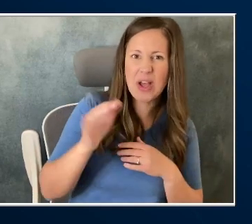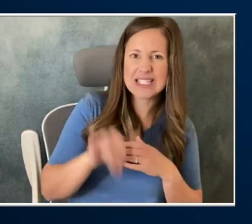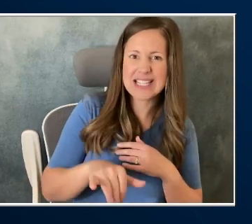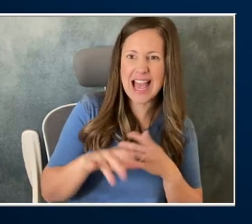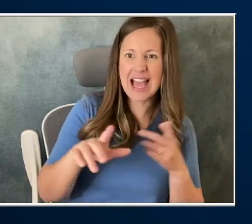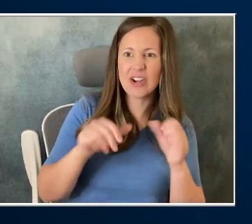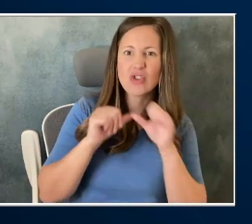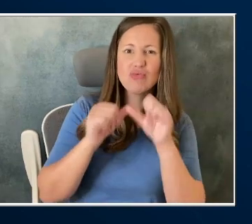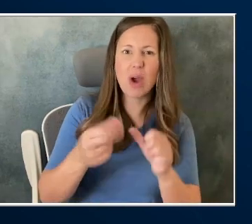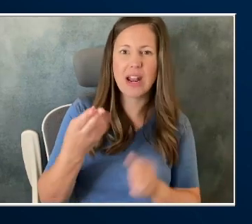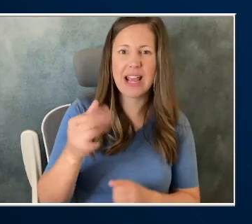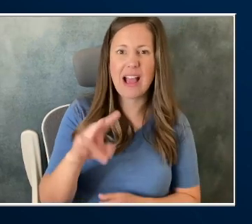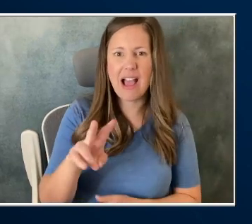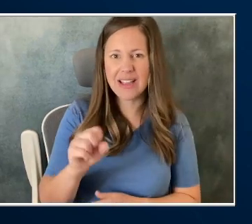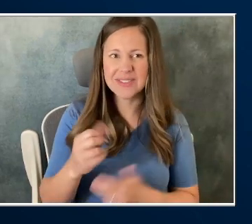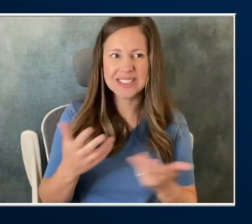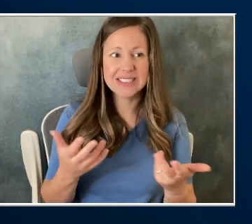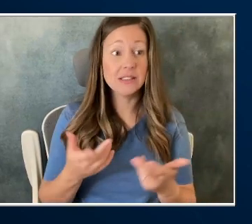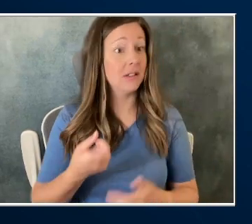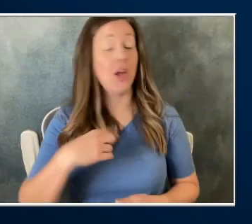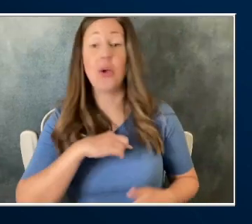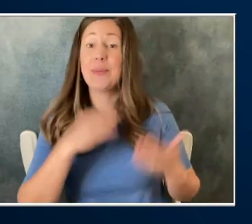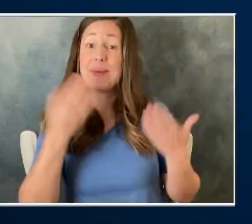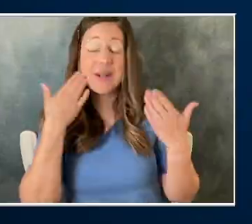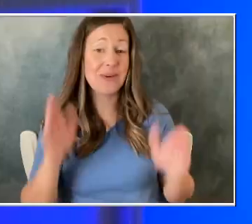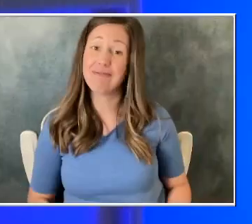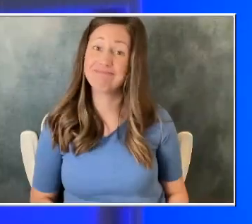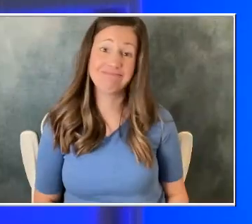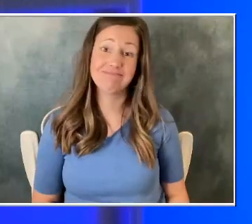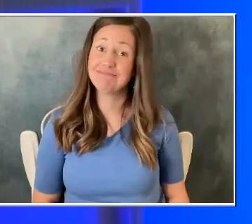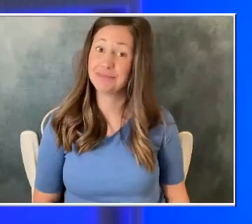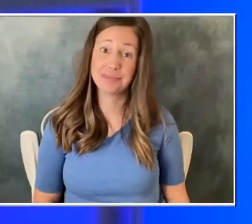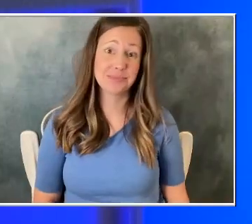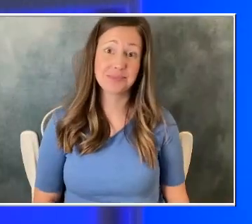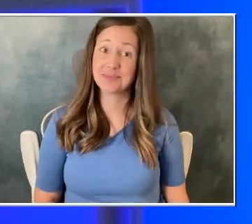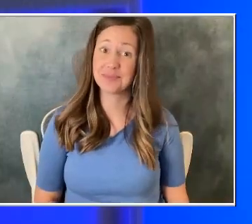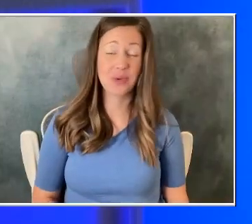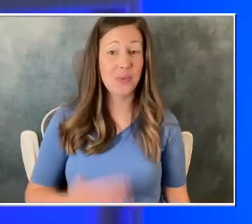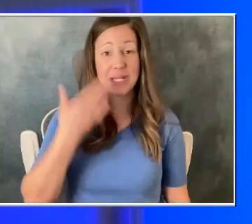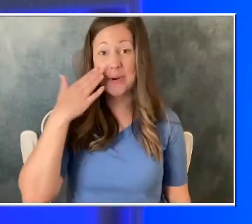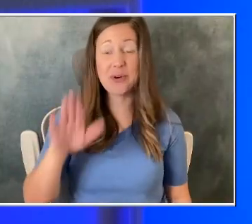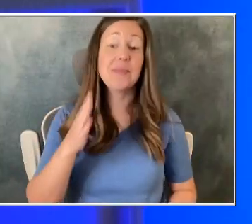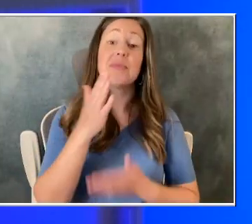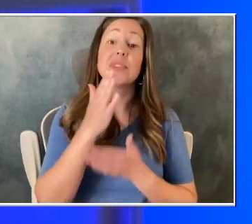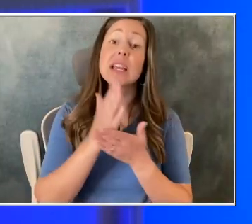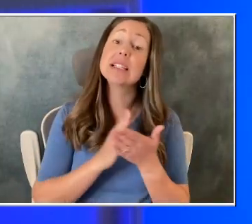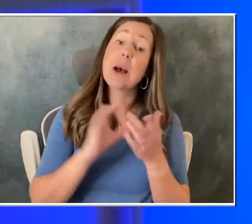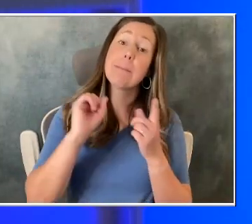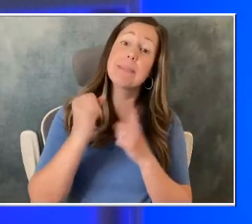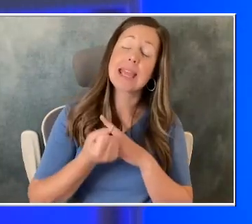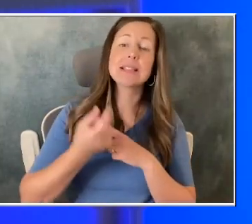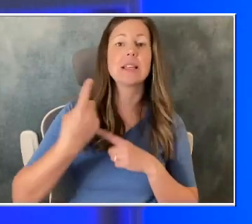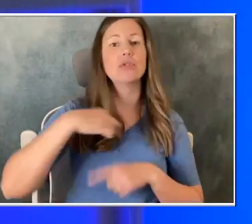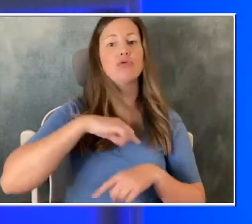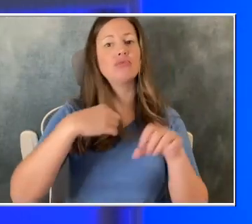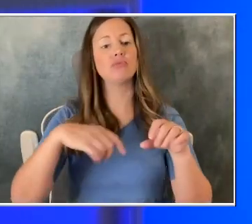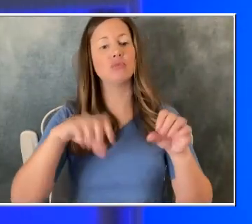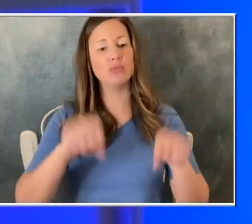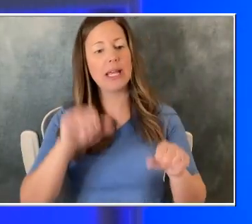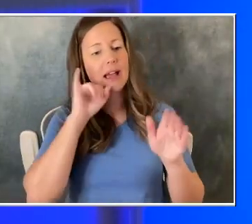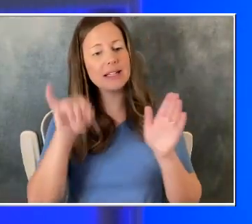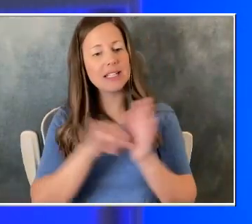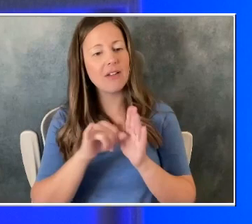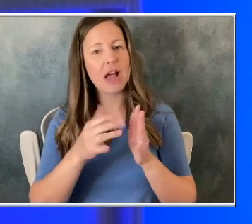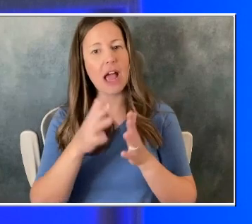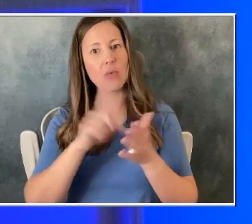hives? We don't know. In some cases, we are able to identify what triggered the hives